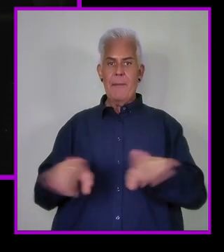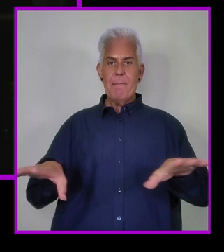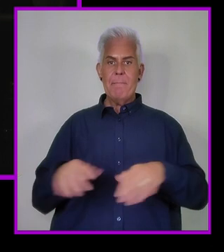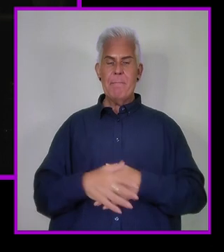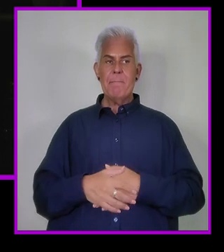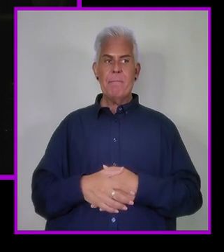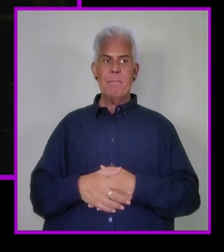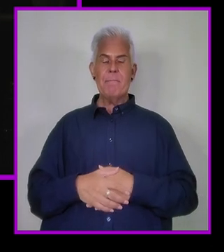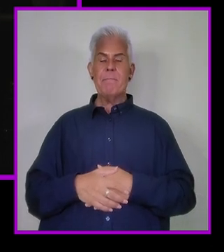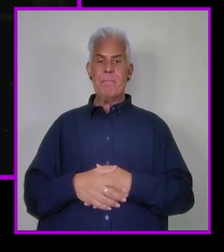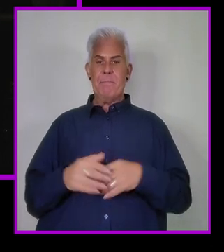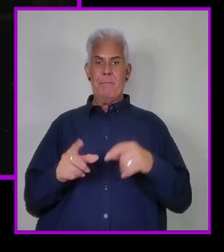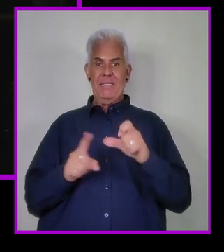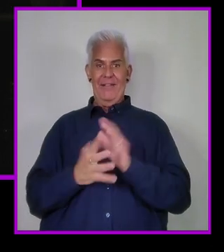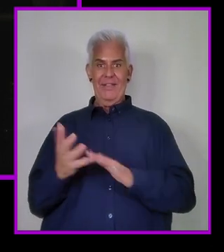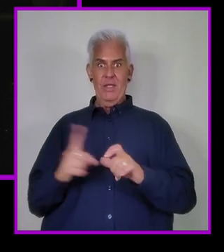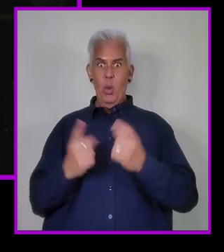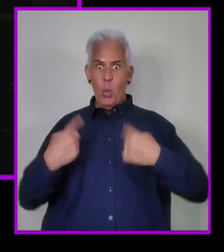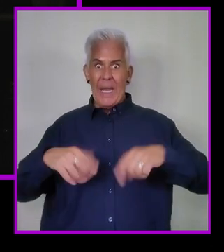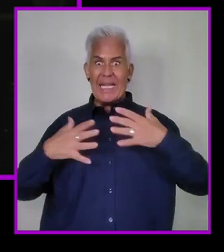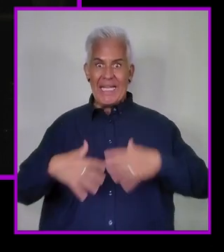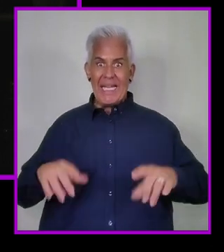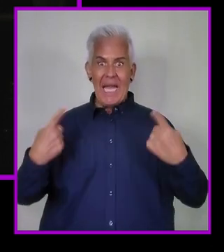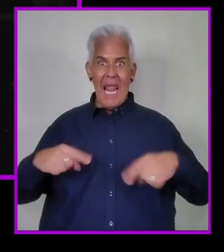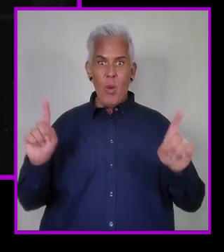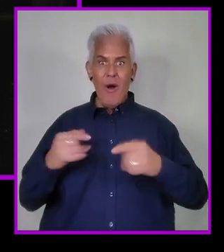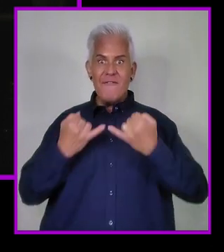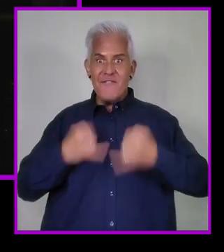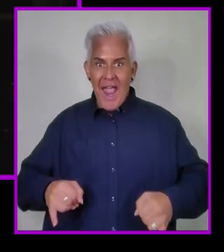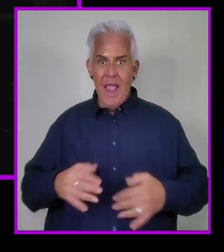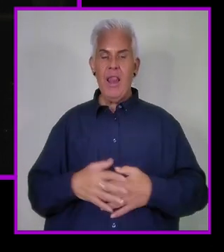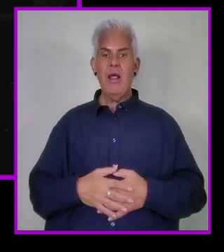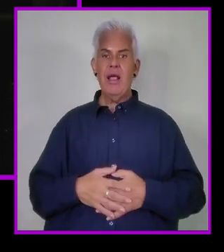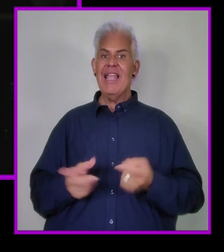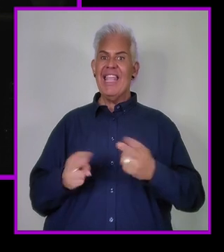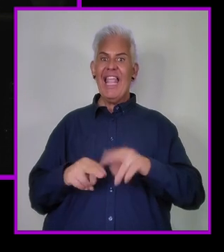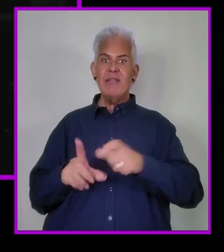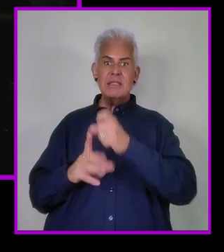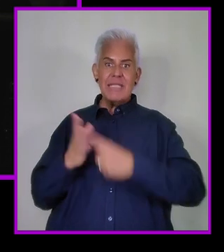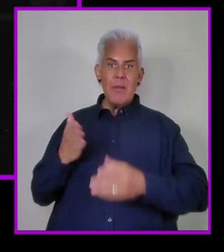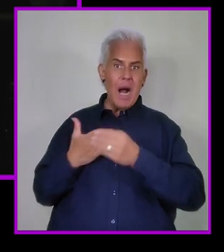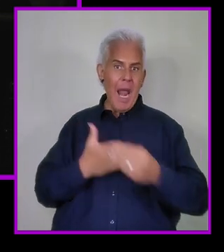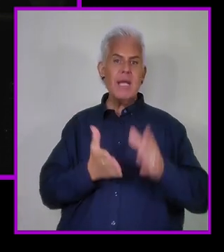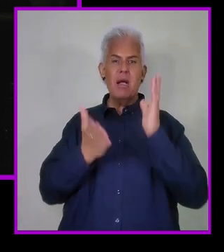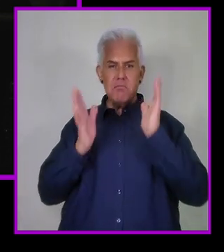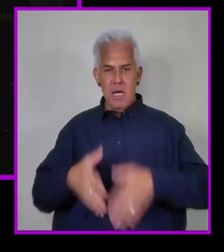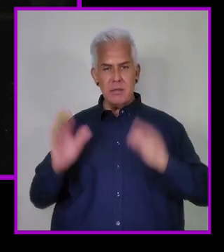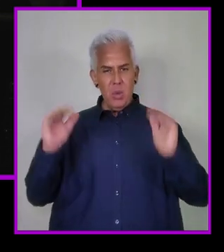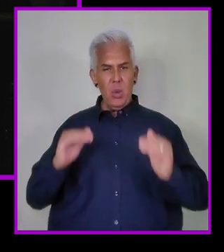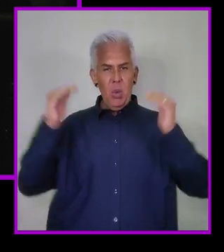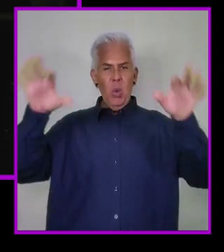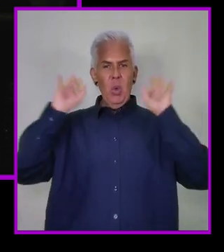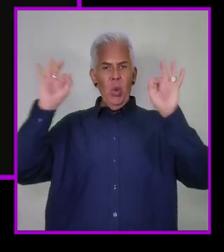the thing, we have to be allowed to fail. Yes, yeah. Because there's that pressure that a disabled-led something has to be brilliant because it's carrying